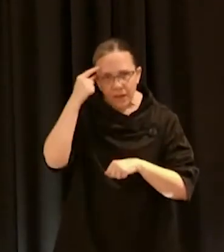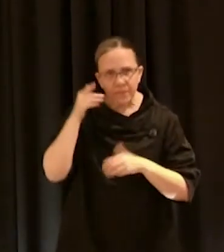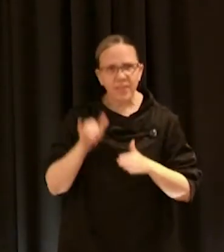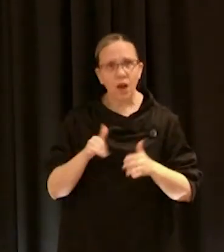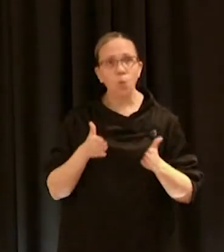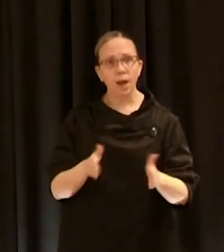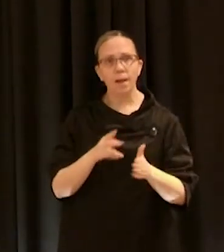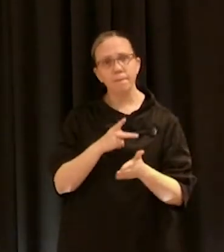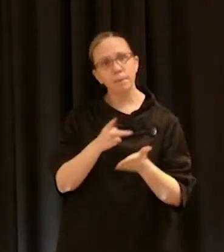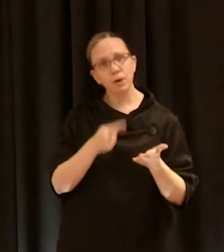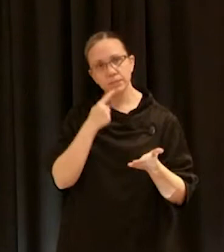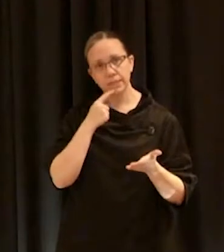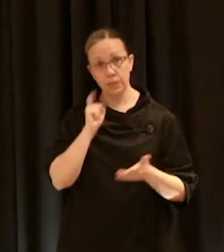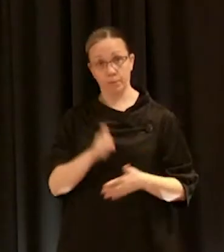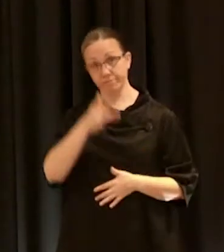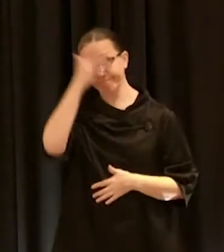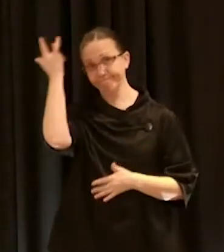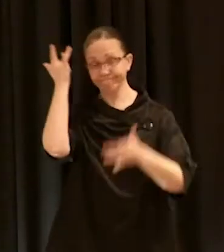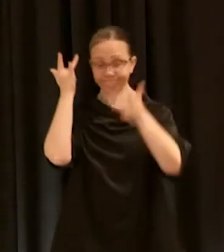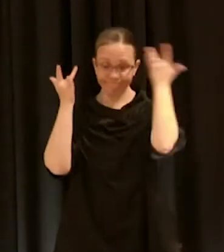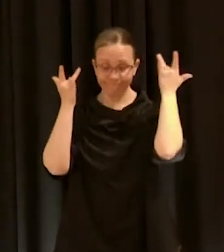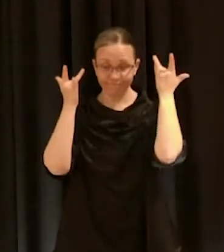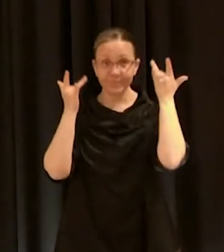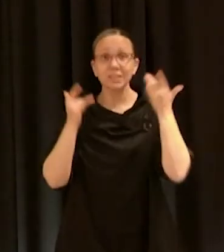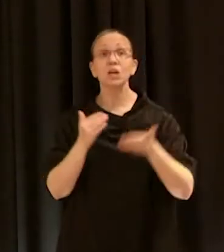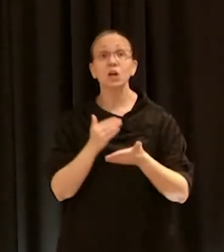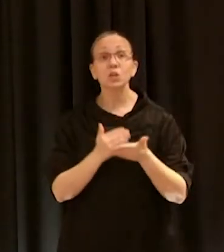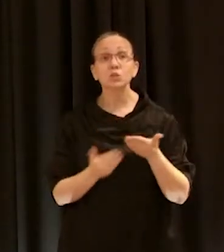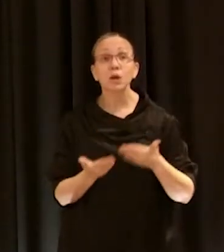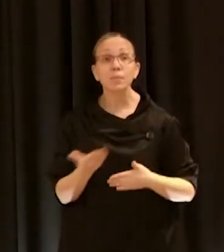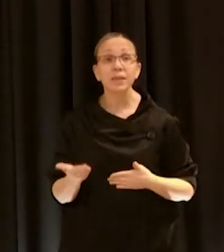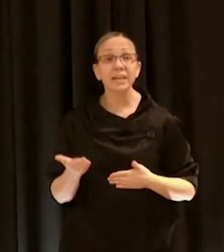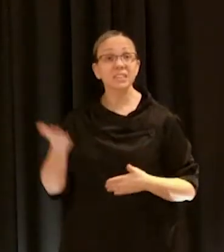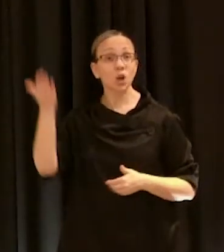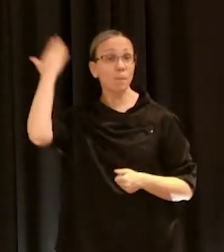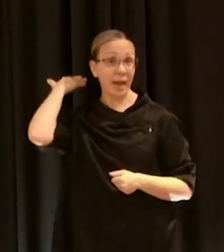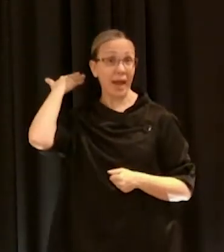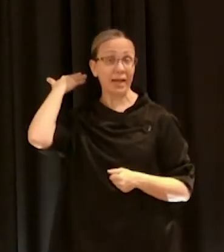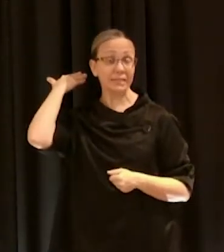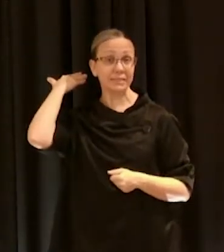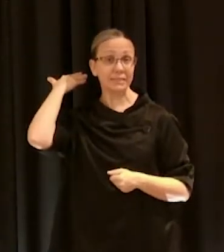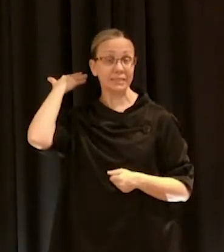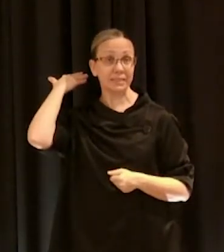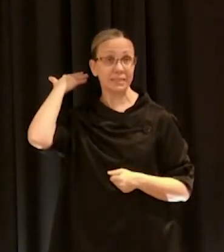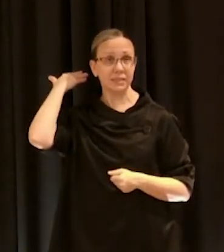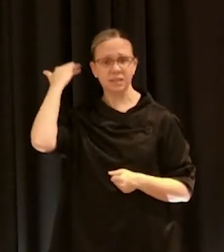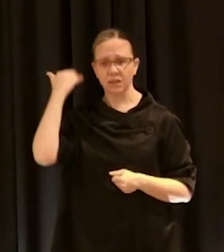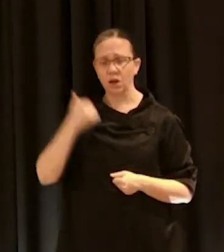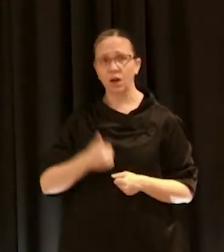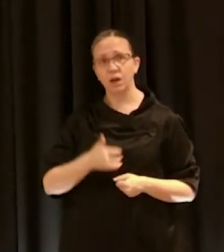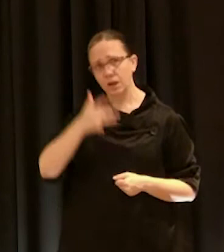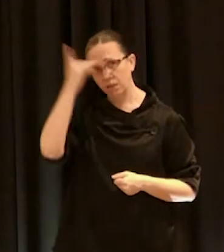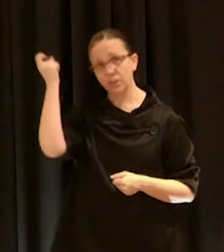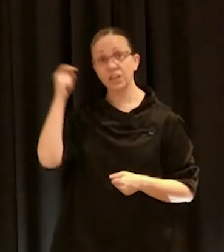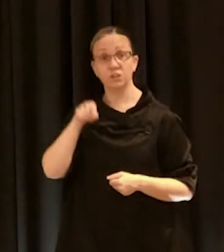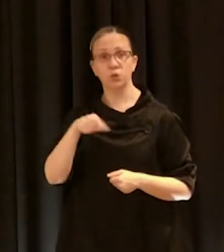here's Paul saying, you got to forget. There are some things that are in our past. Forget you. I'll talk about me. There's some things